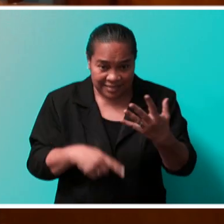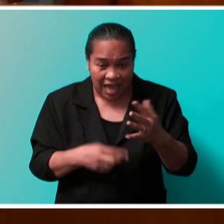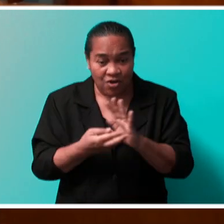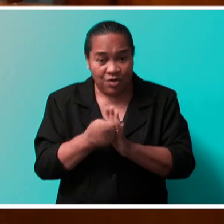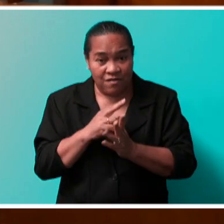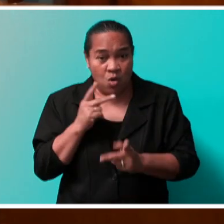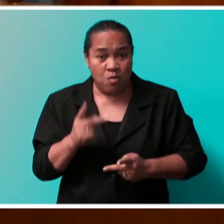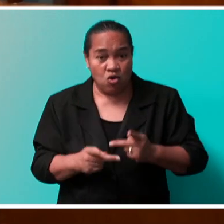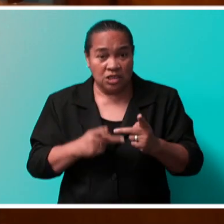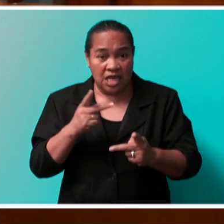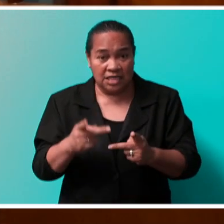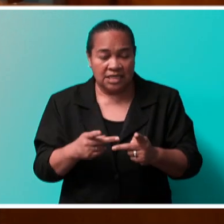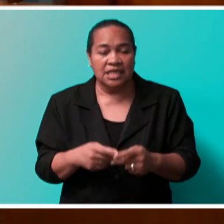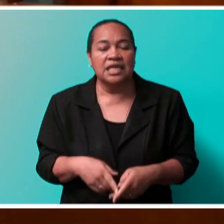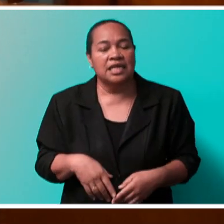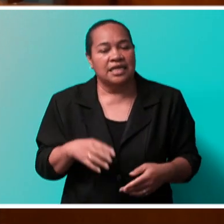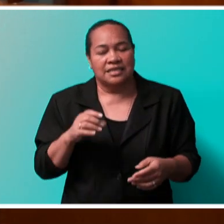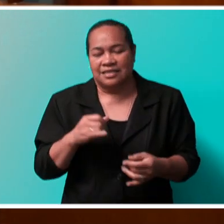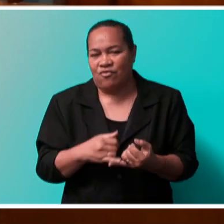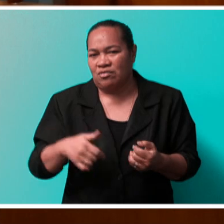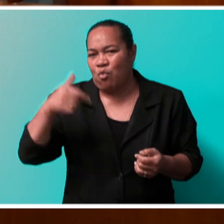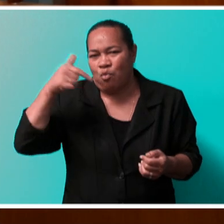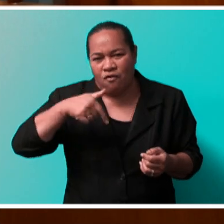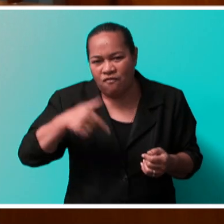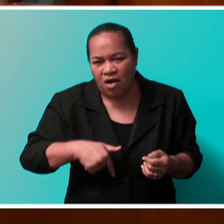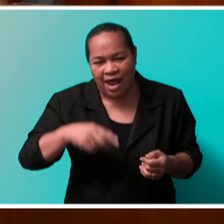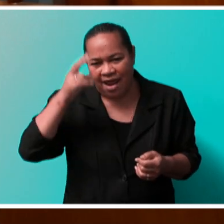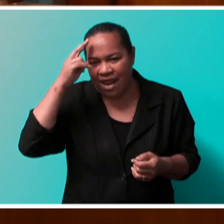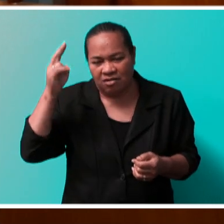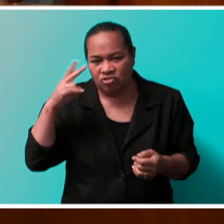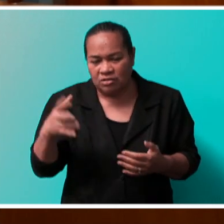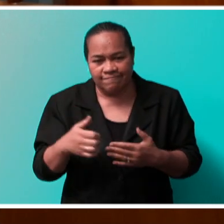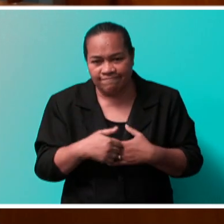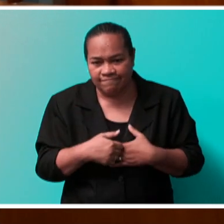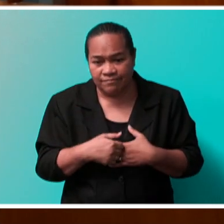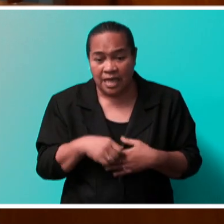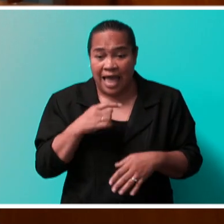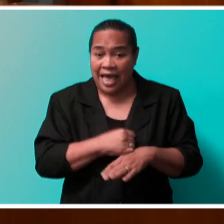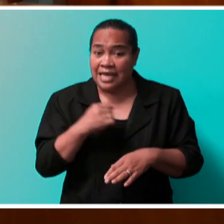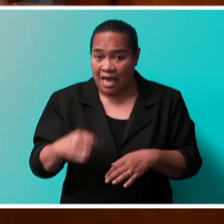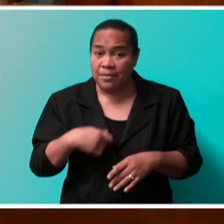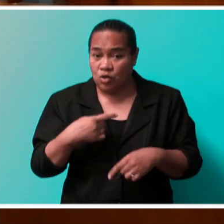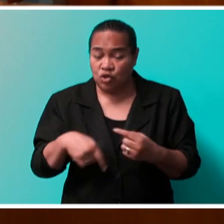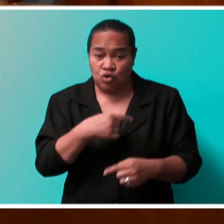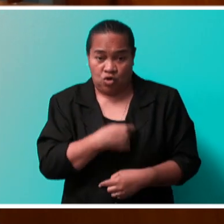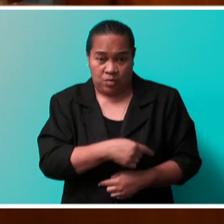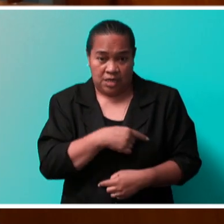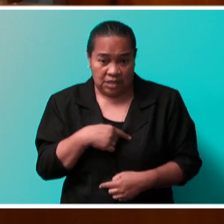process is of profound national significance. The government remains committed to